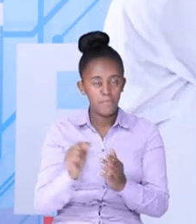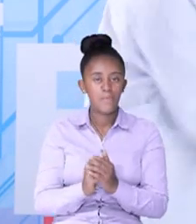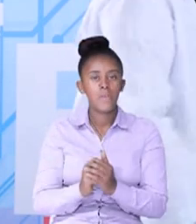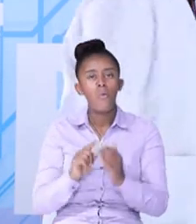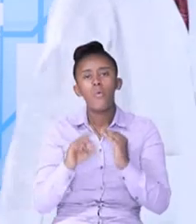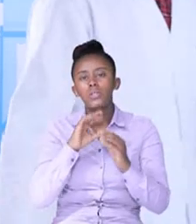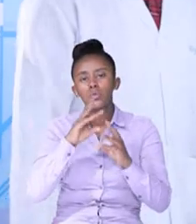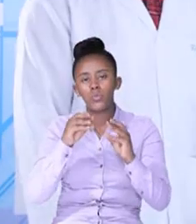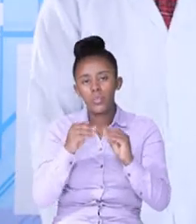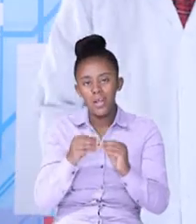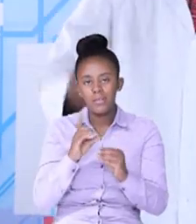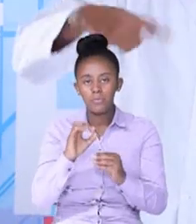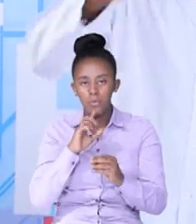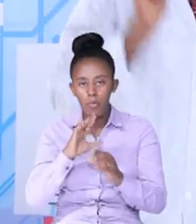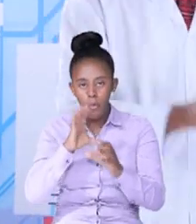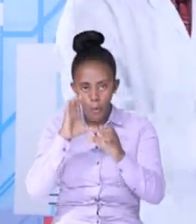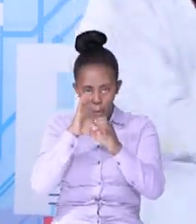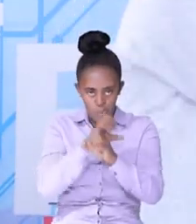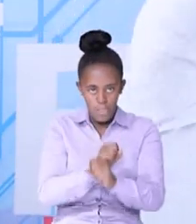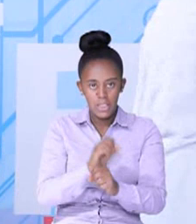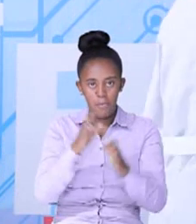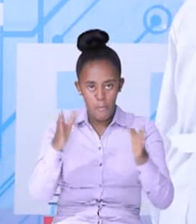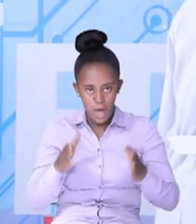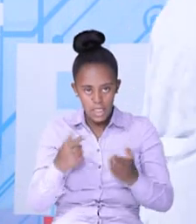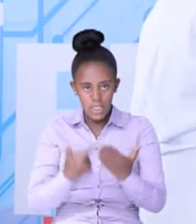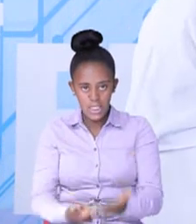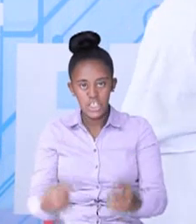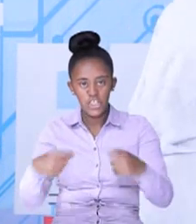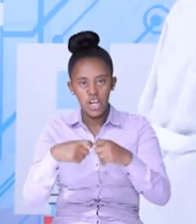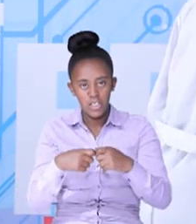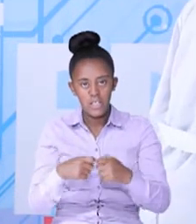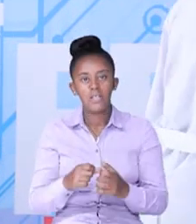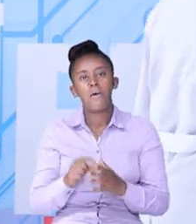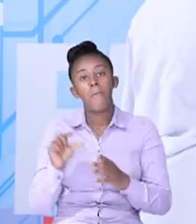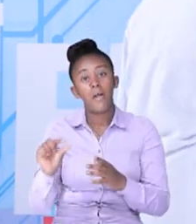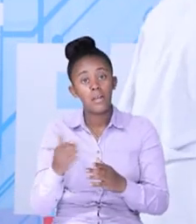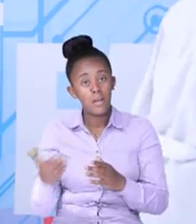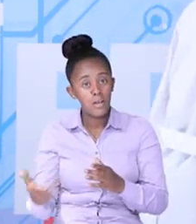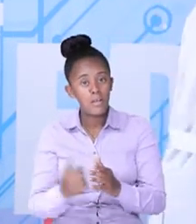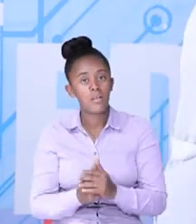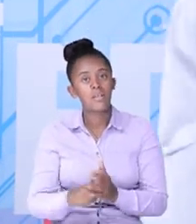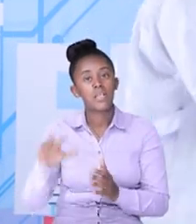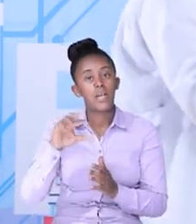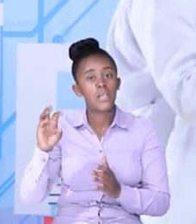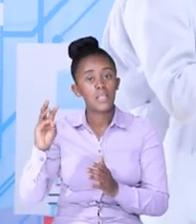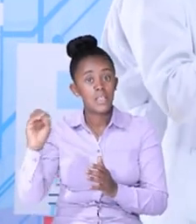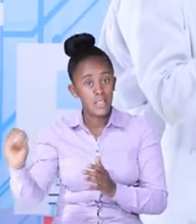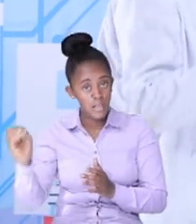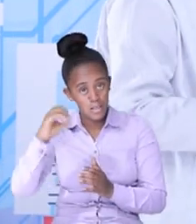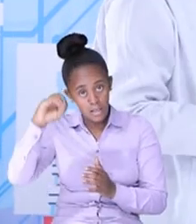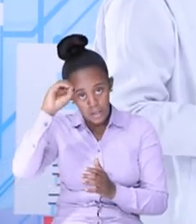displacement over time t. So what is the total displacement for a complete path? Let's take a charged particle and reach here. It